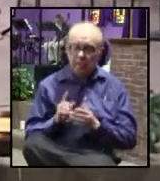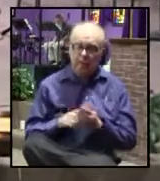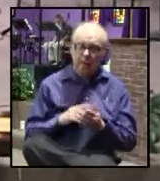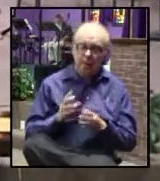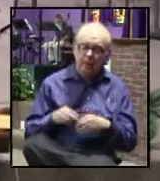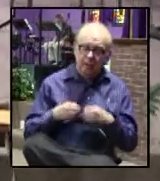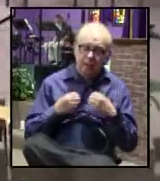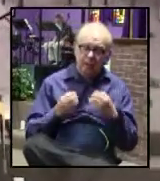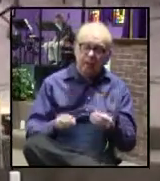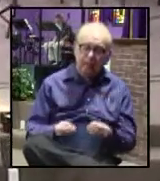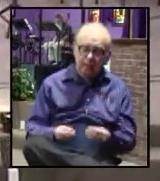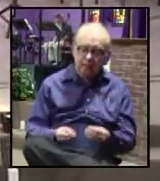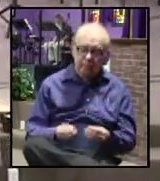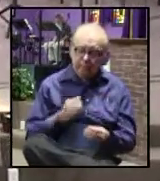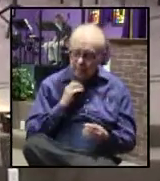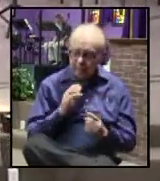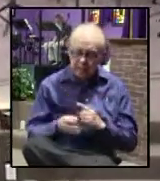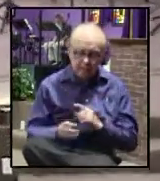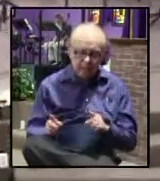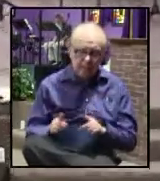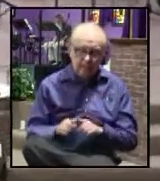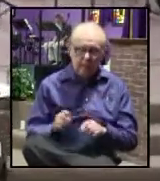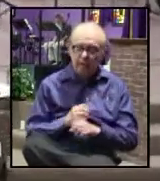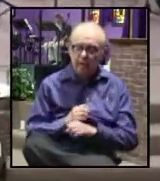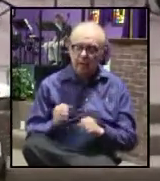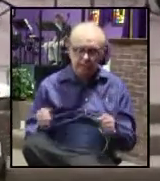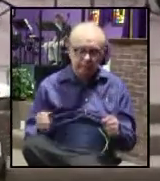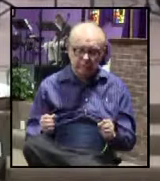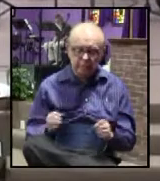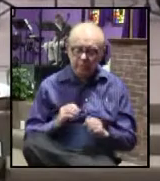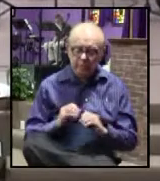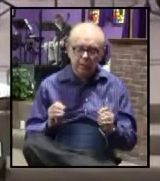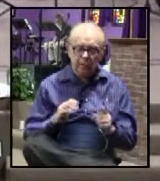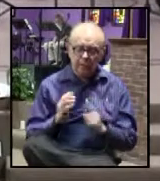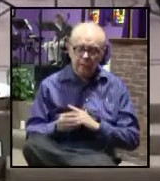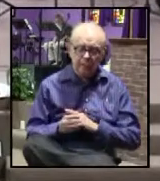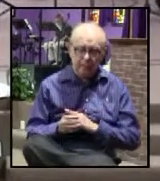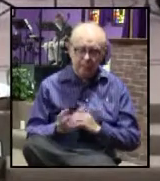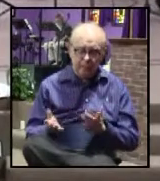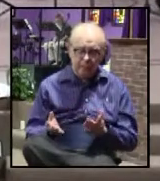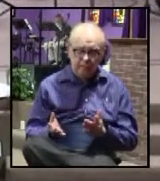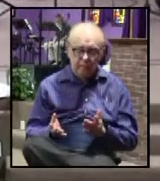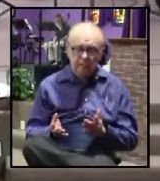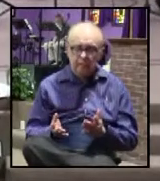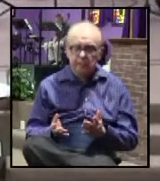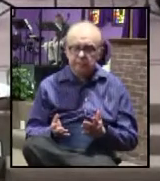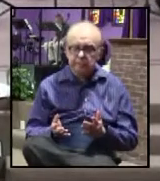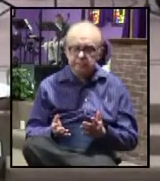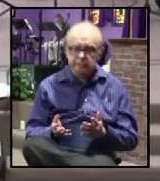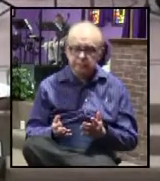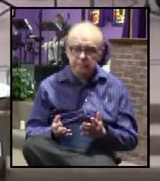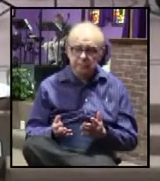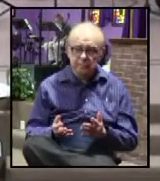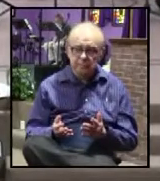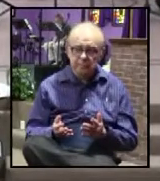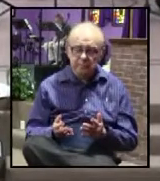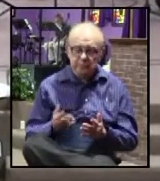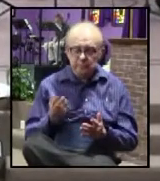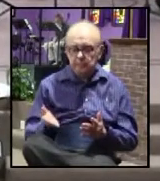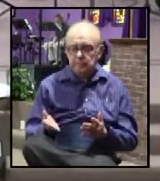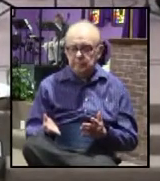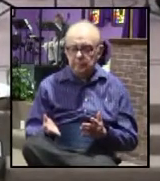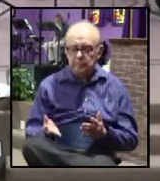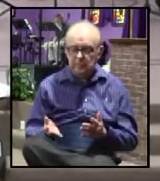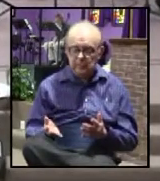Sometimes he gives us something that's non-conditional, like salvation. That's non-conditional. You don't do anything. You repent, you trust, that's it. Here